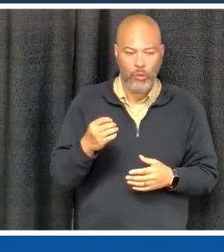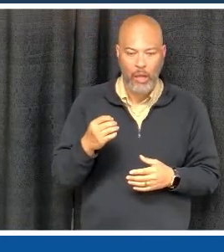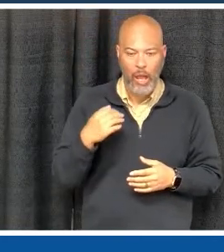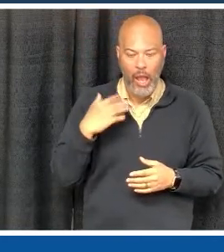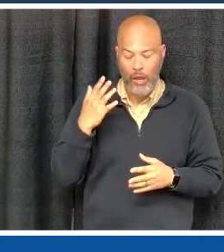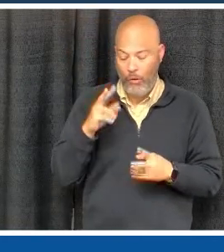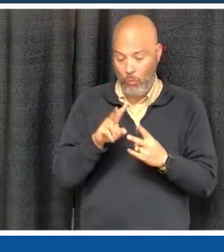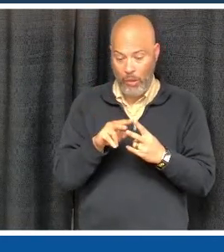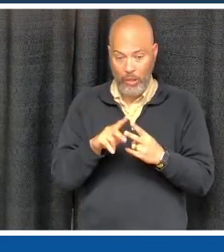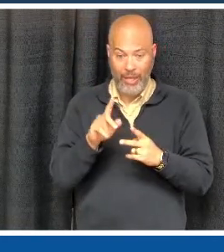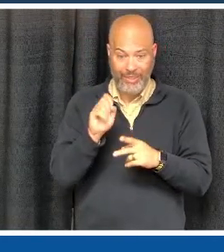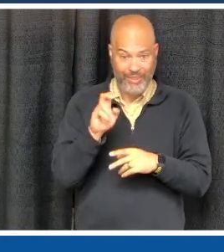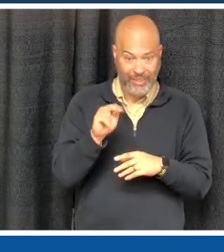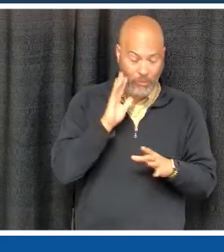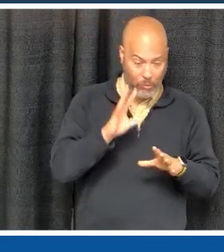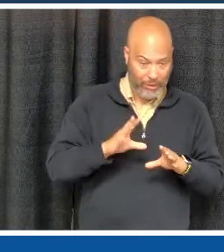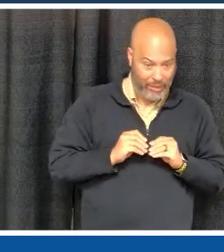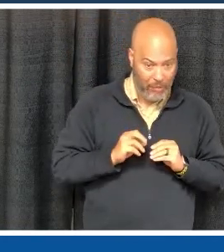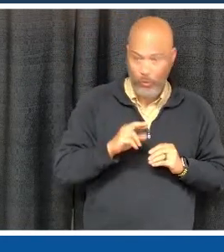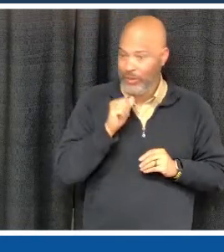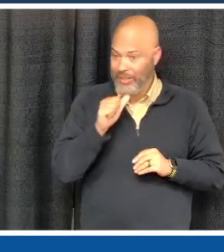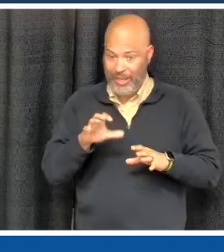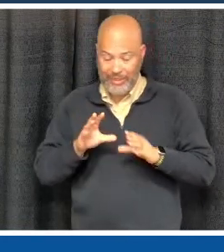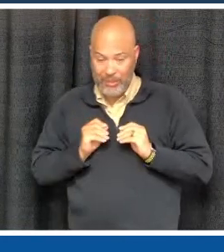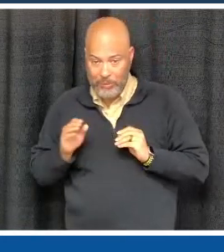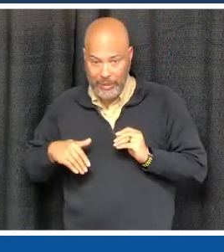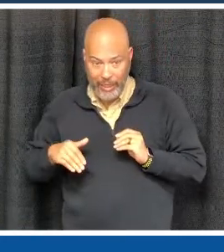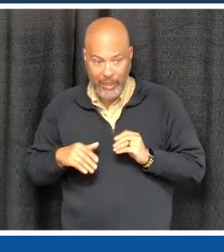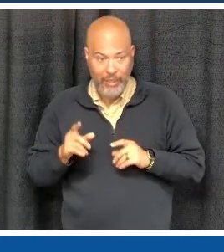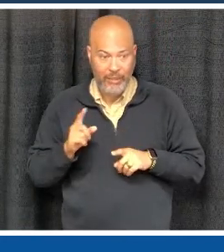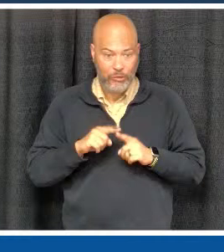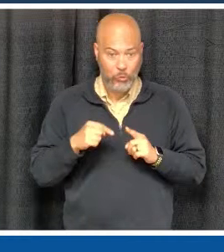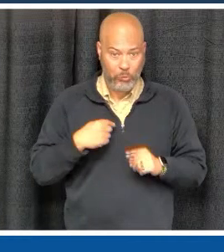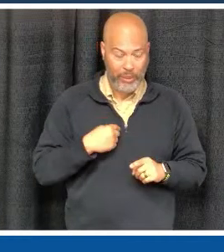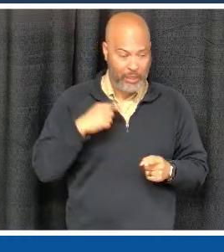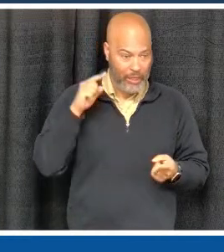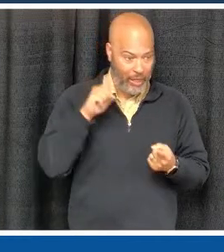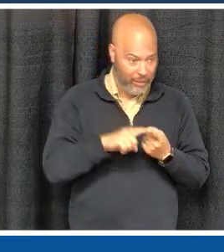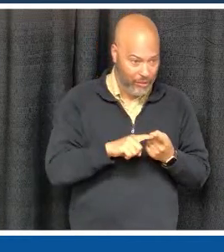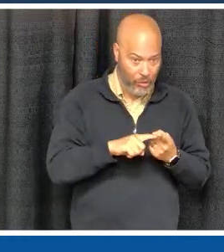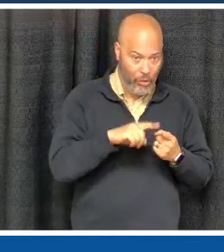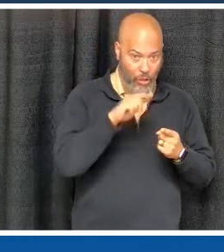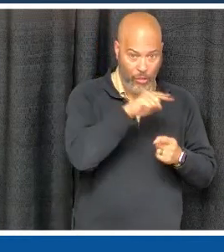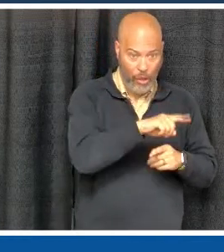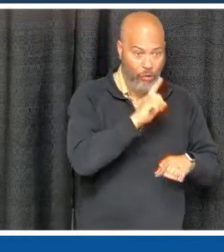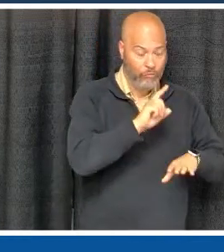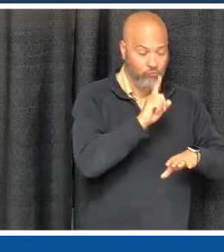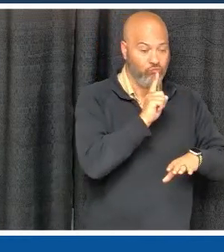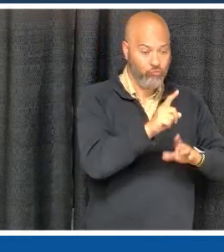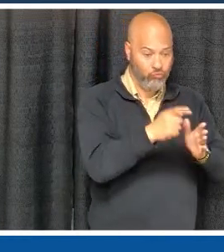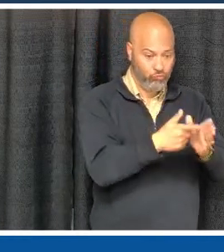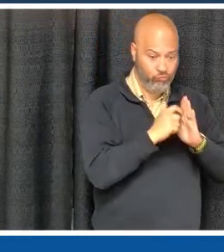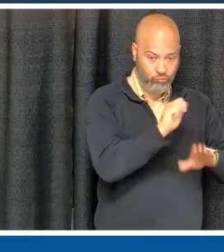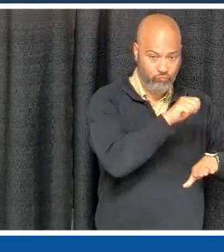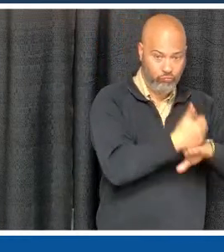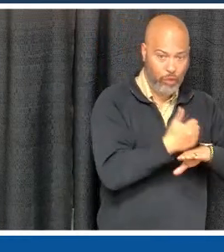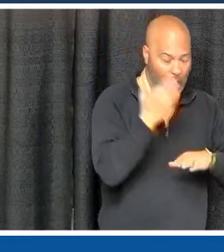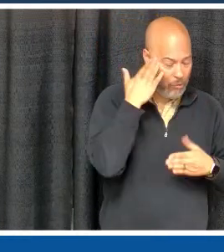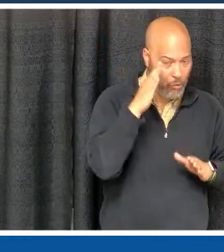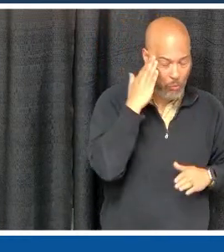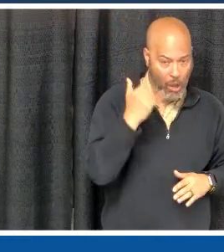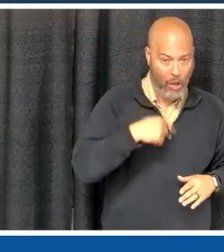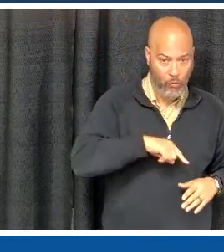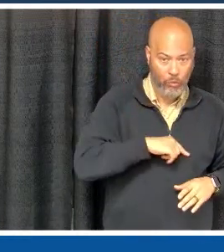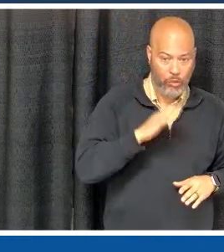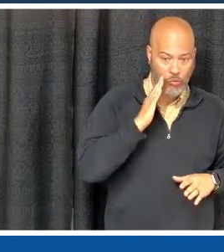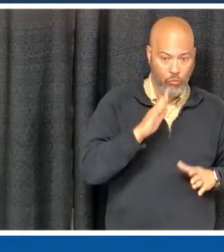on whether Tennessee has adopted it, not adopted it. To me, until those are actually in place and required, I'm not sure why we're going